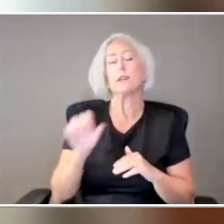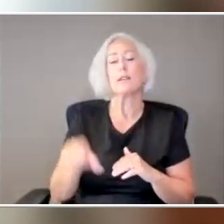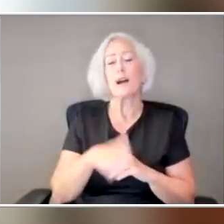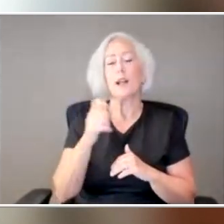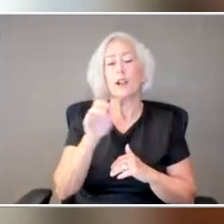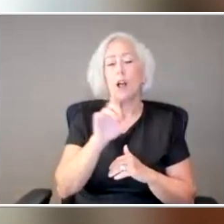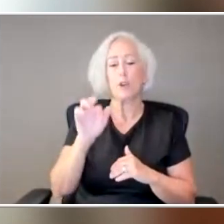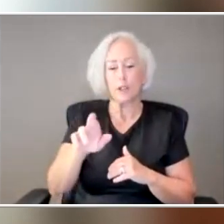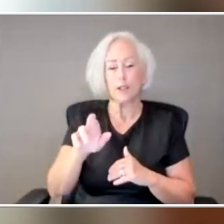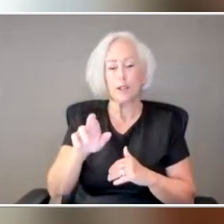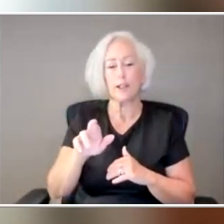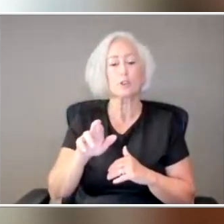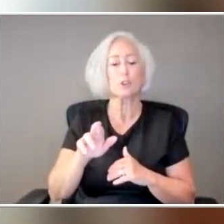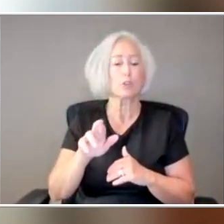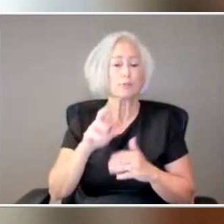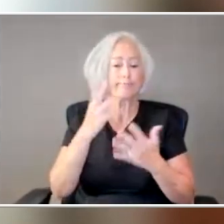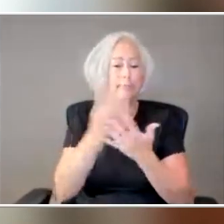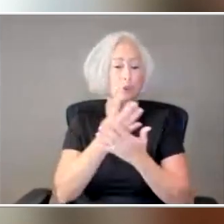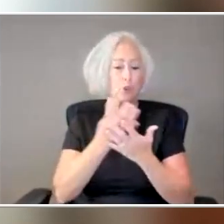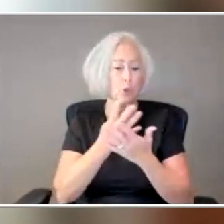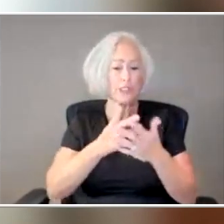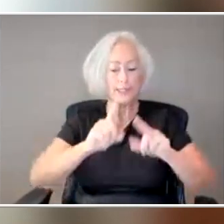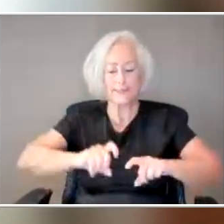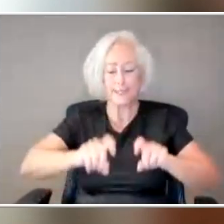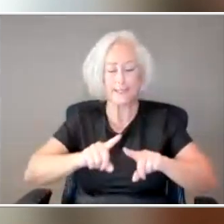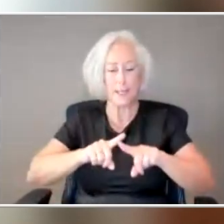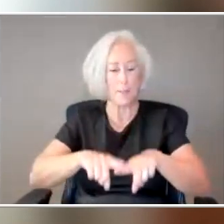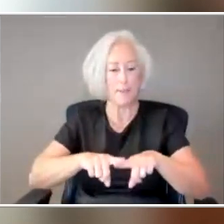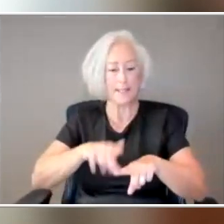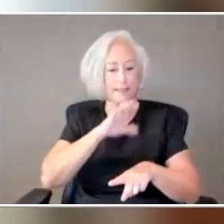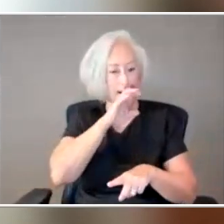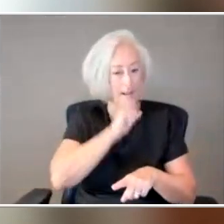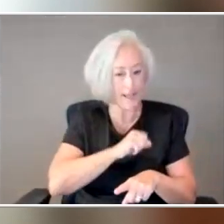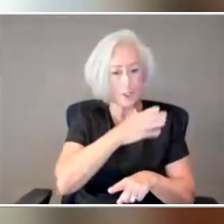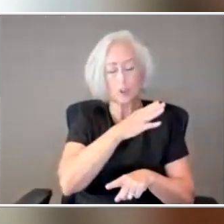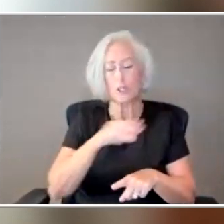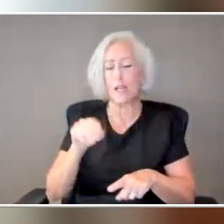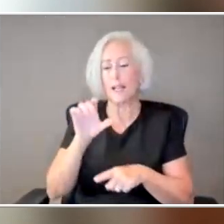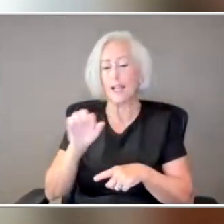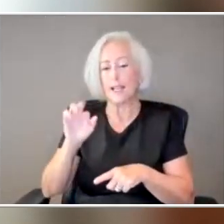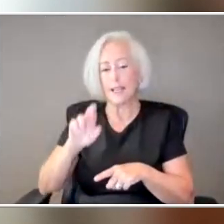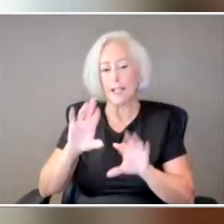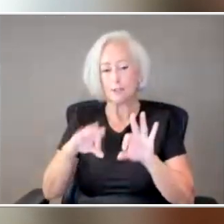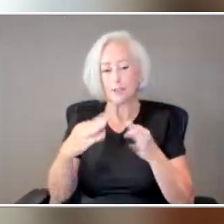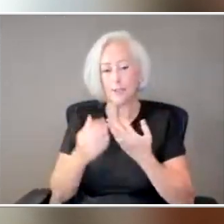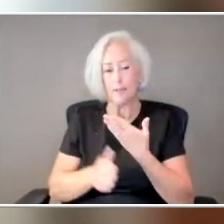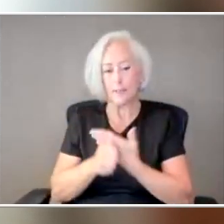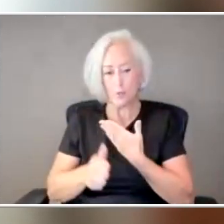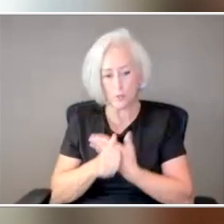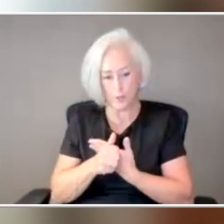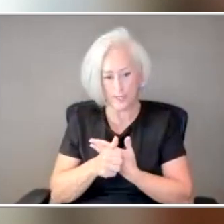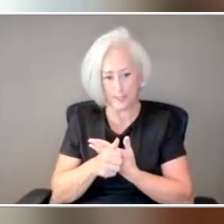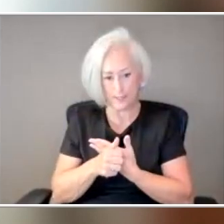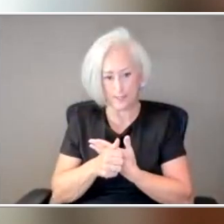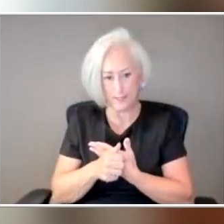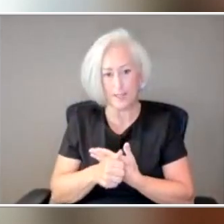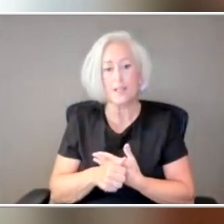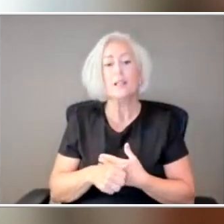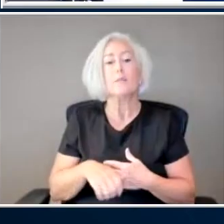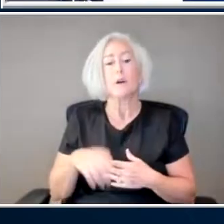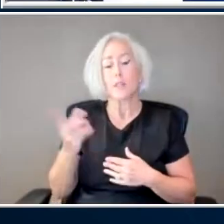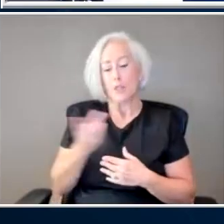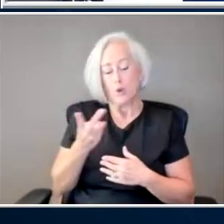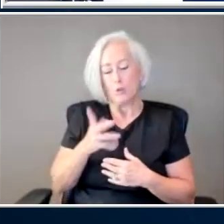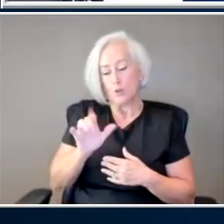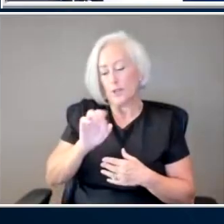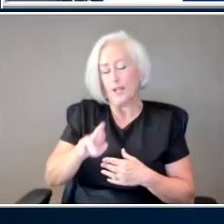age and family risk. But typically, cervical cancer and ovarian cancer don't have a genetic link that we know of yet.